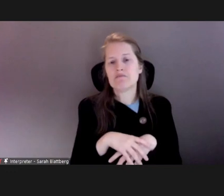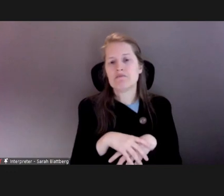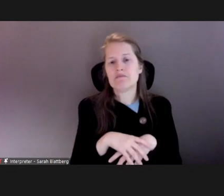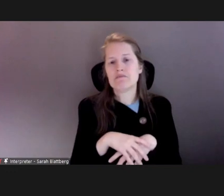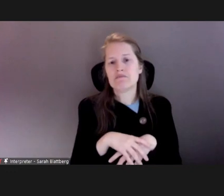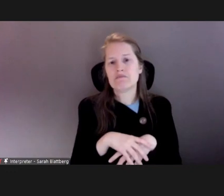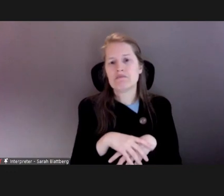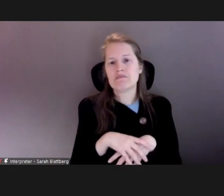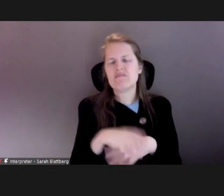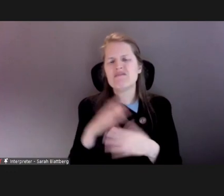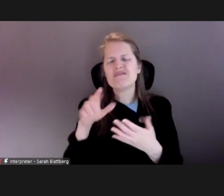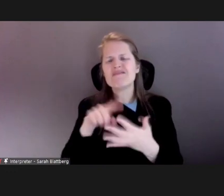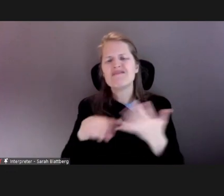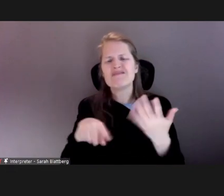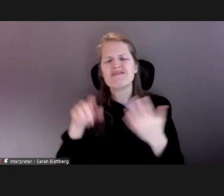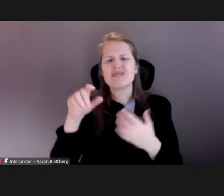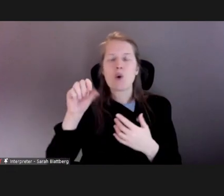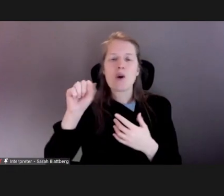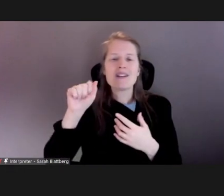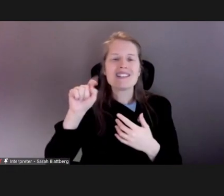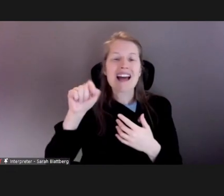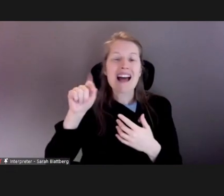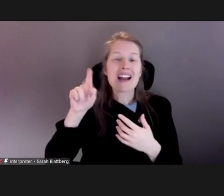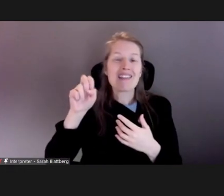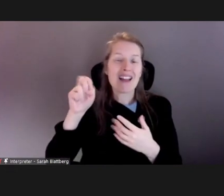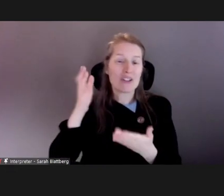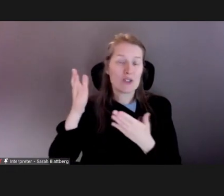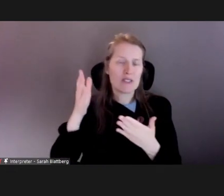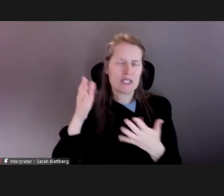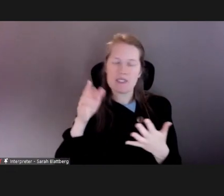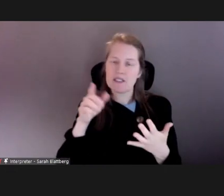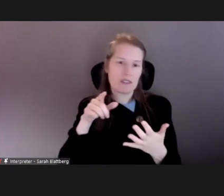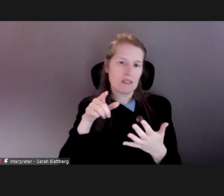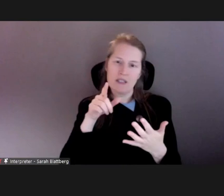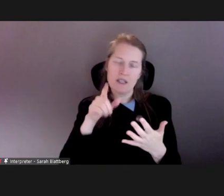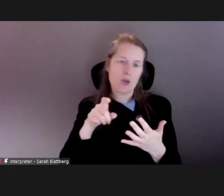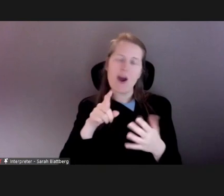and some of the satellite services, you actually have to go to the